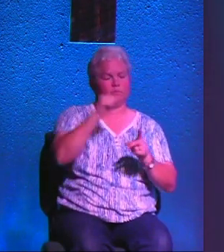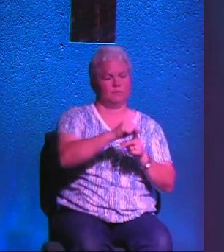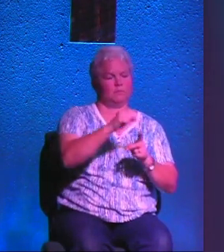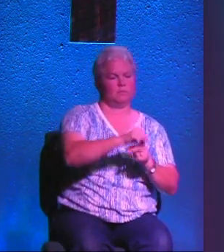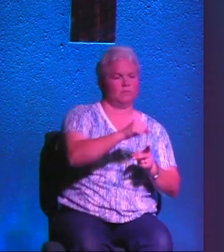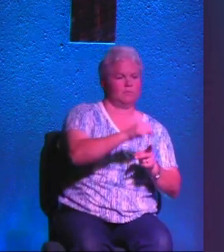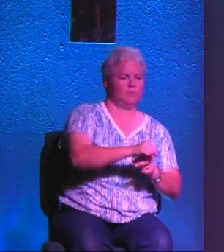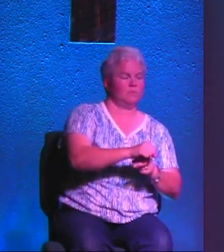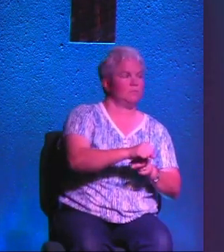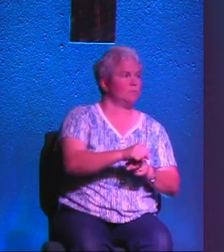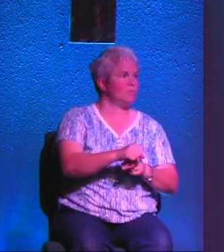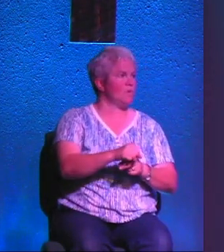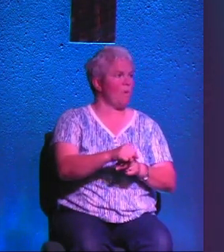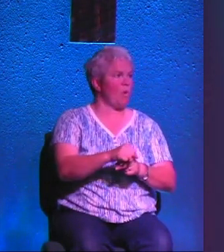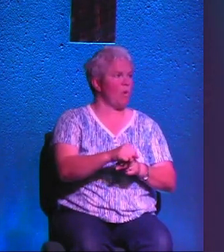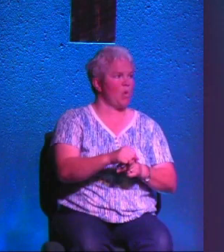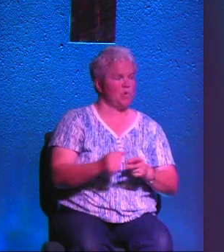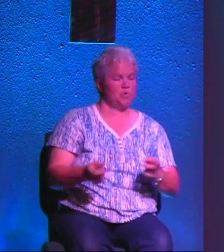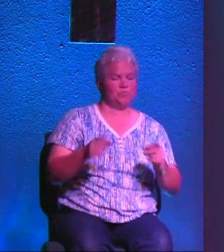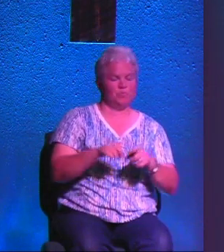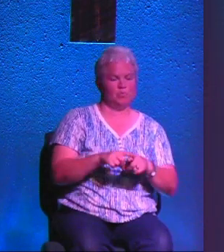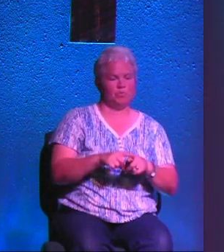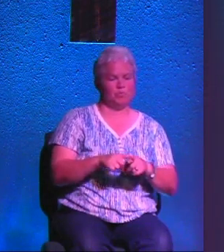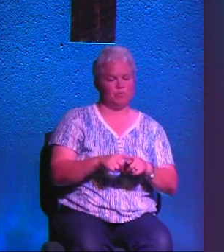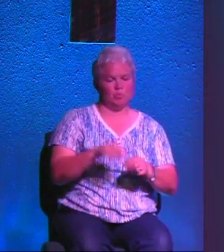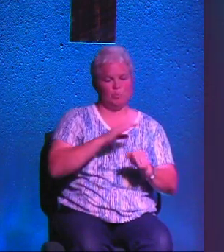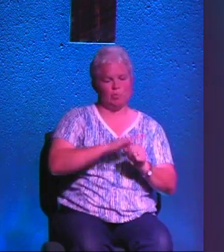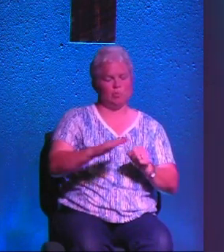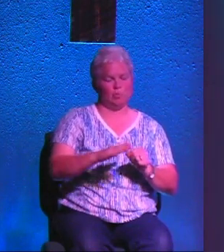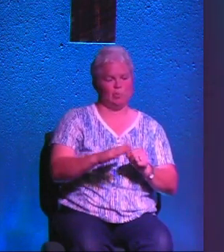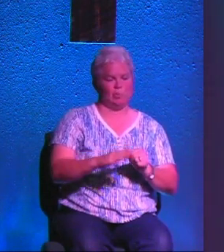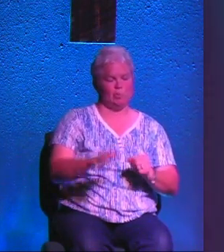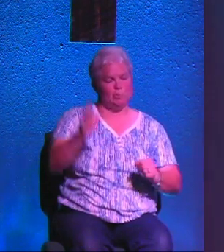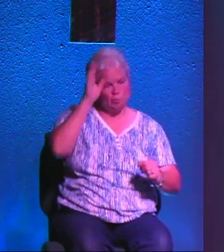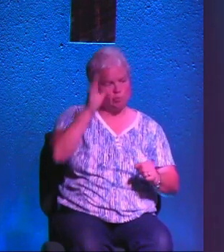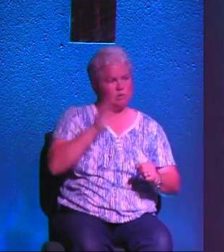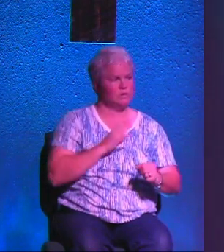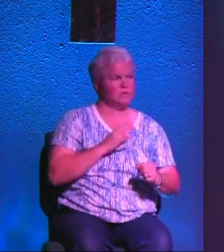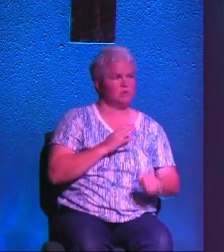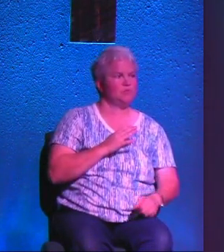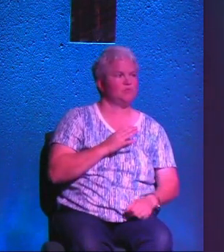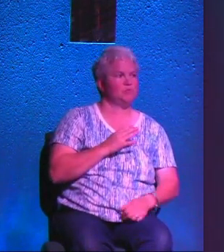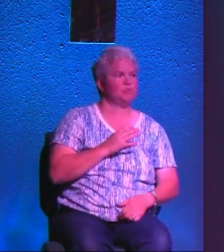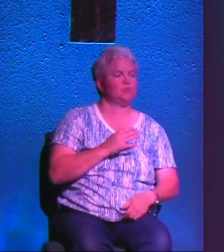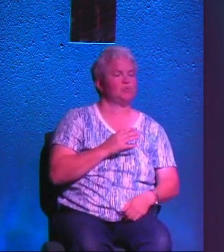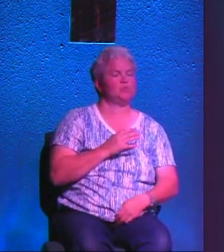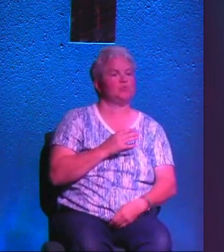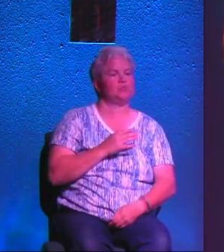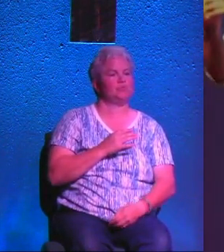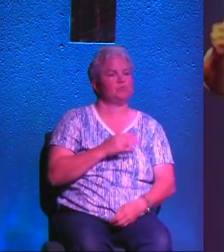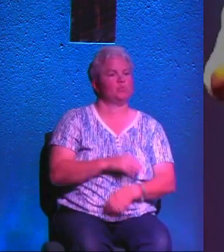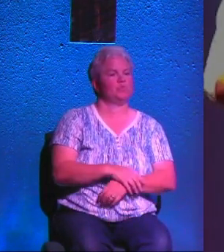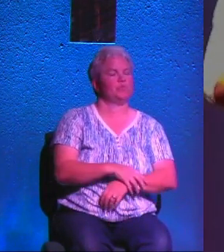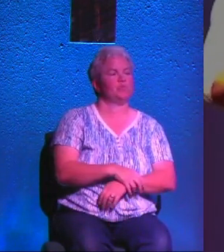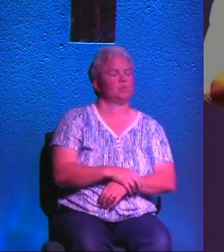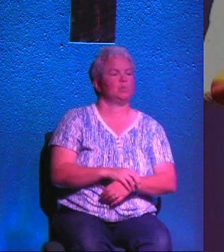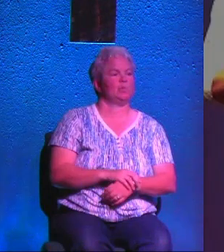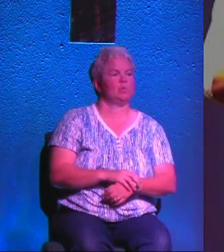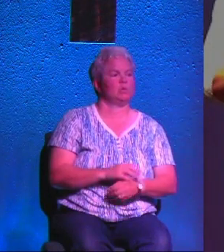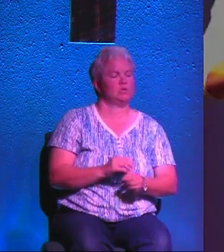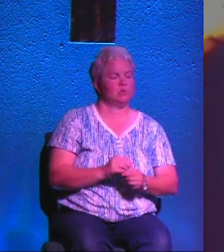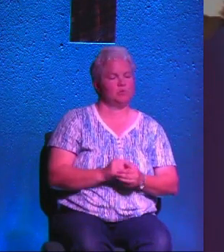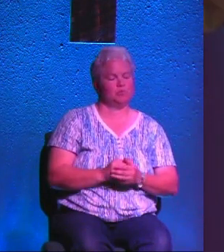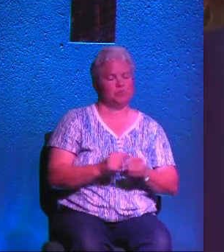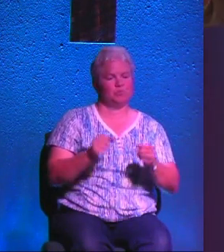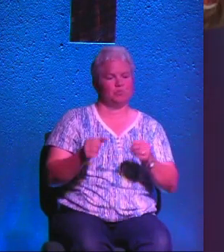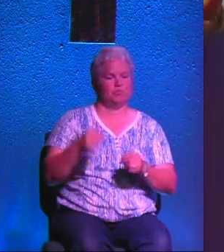punish every disobedience when your obedience is complete. Man, how many of us actually do that? We have a